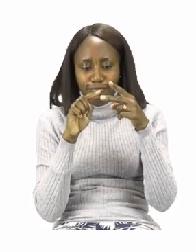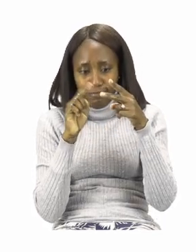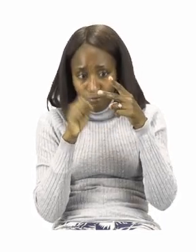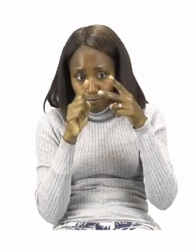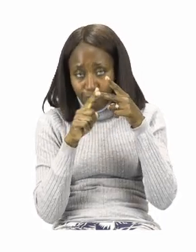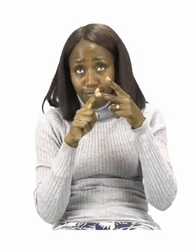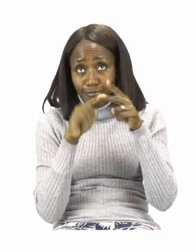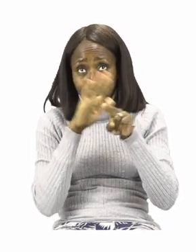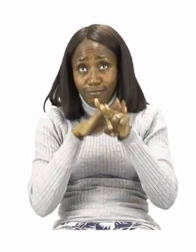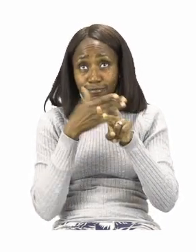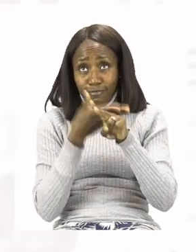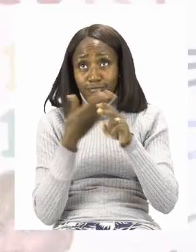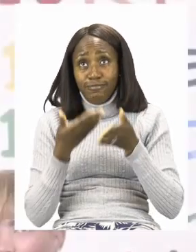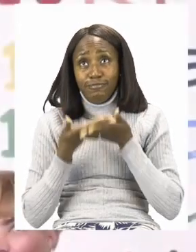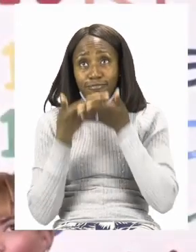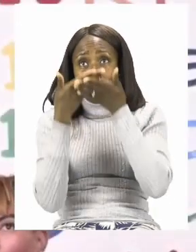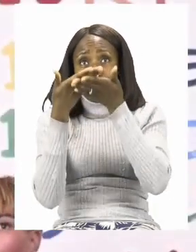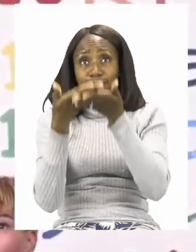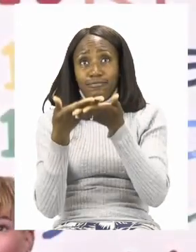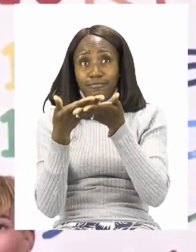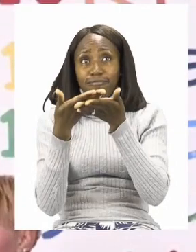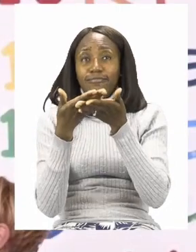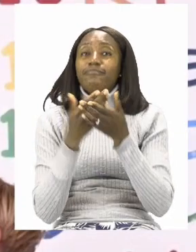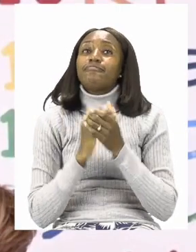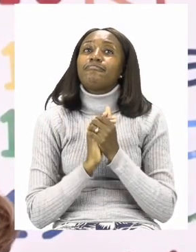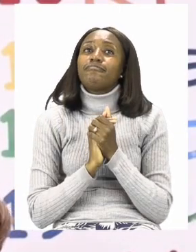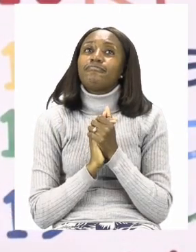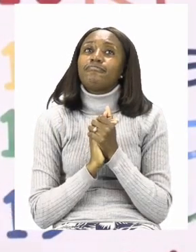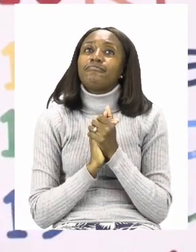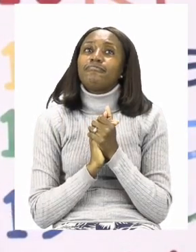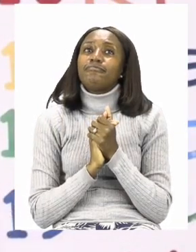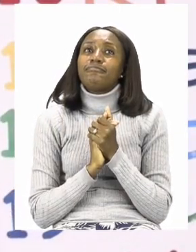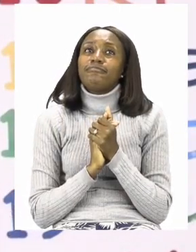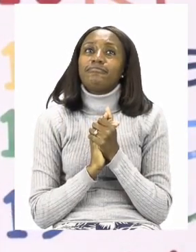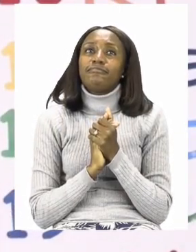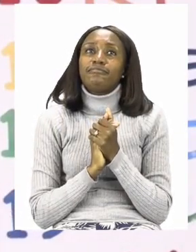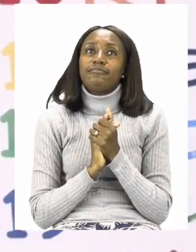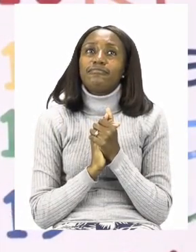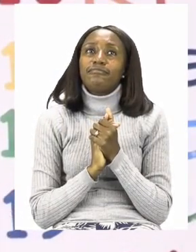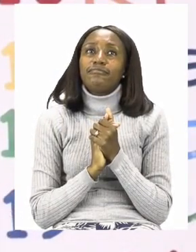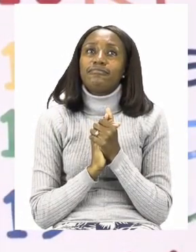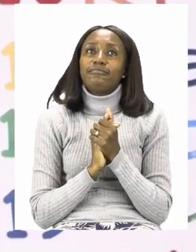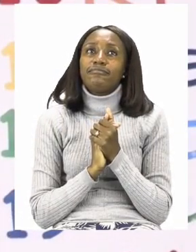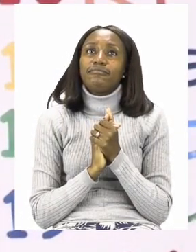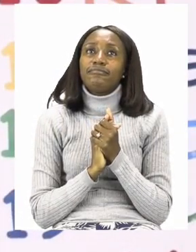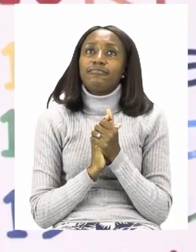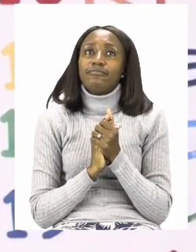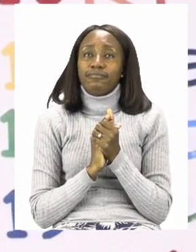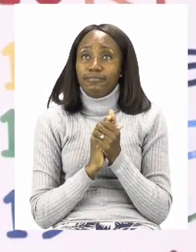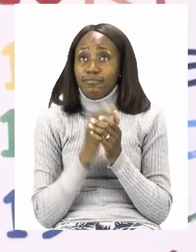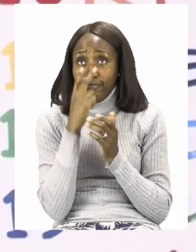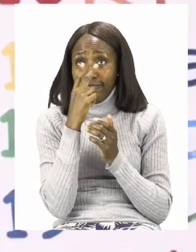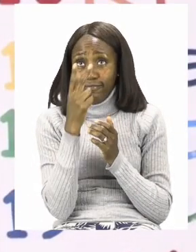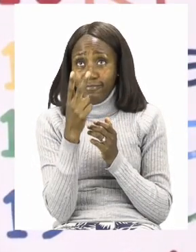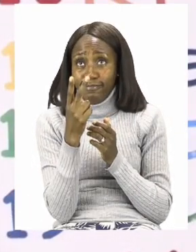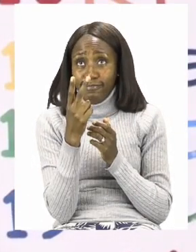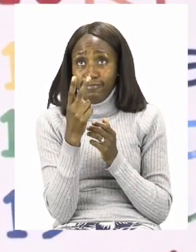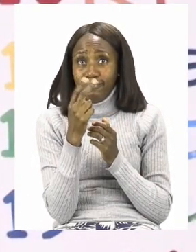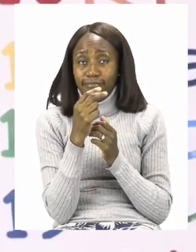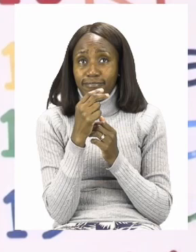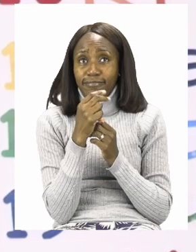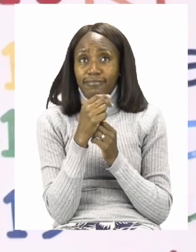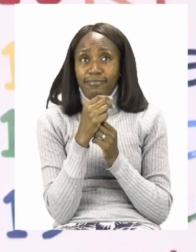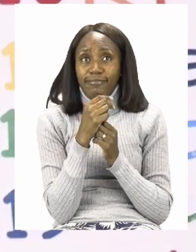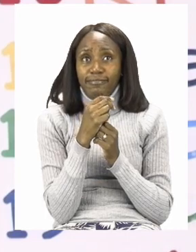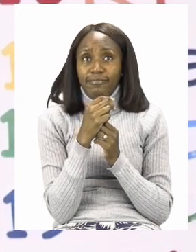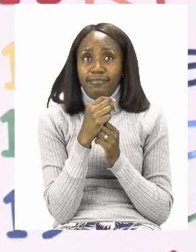you. Right, so the second example I copied on the board for you as well.